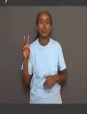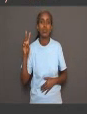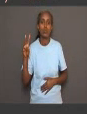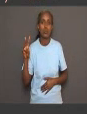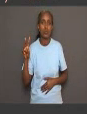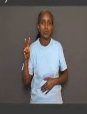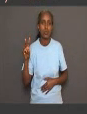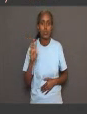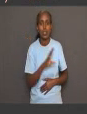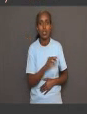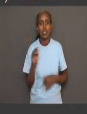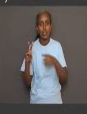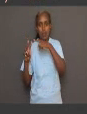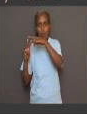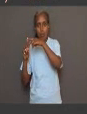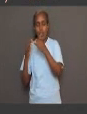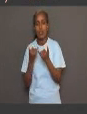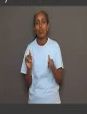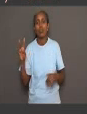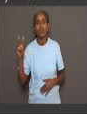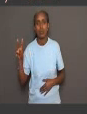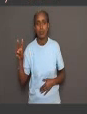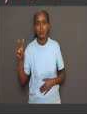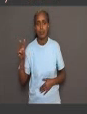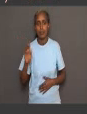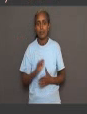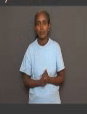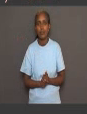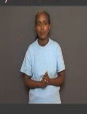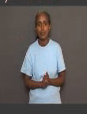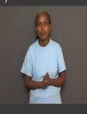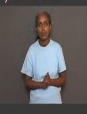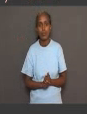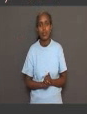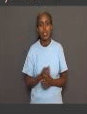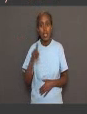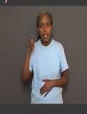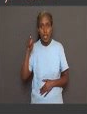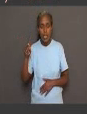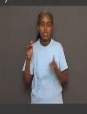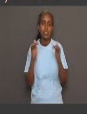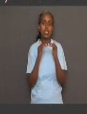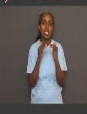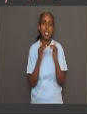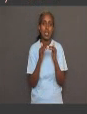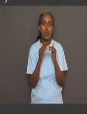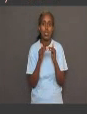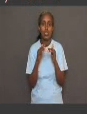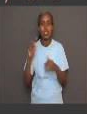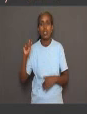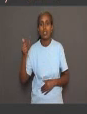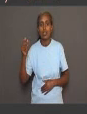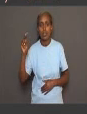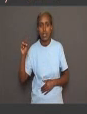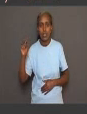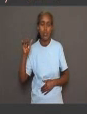2 and pi over 2, such that x equals tangent